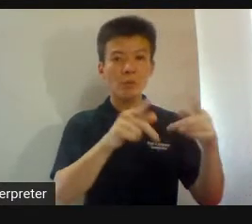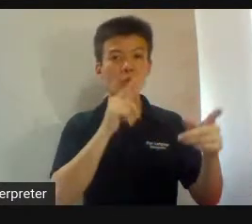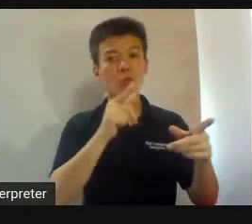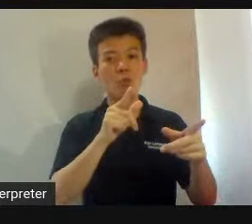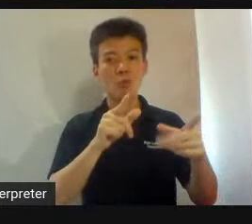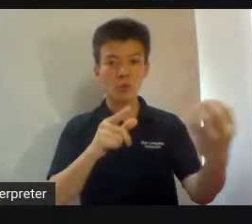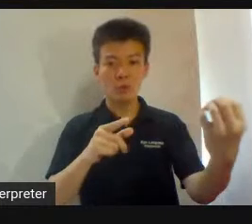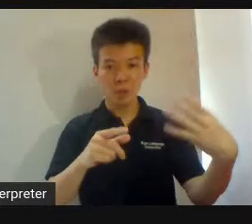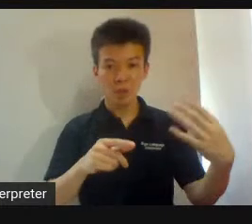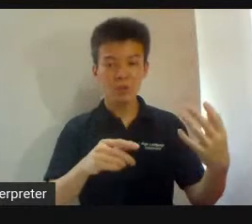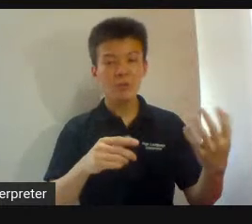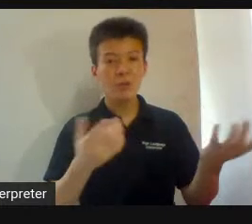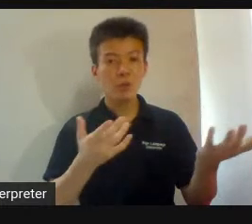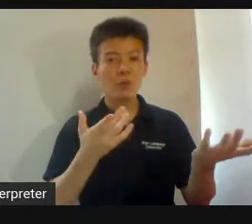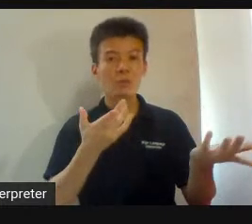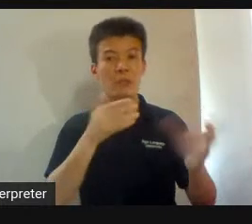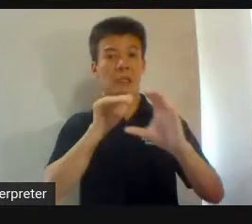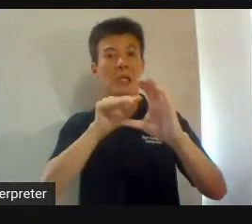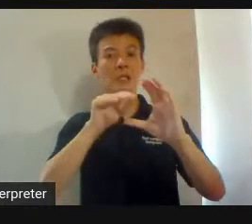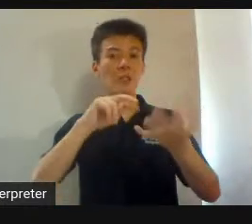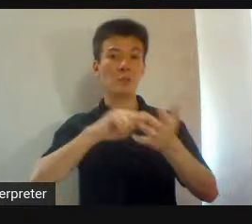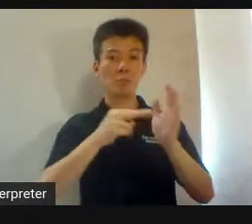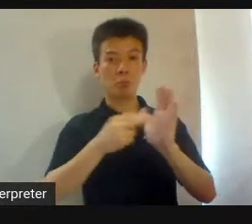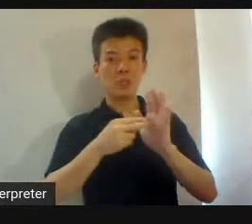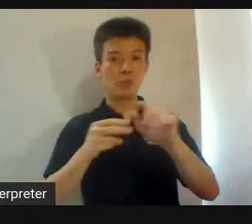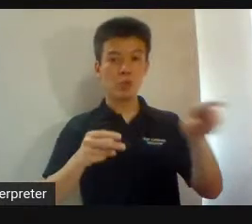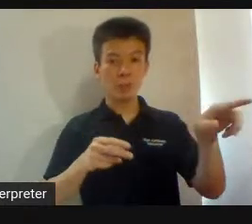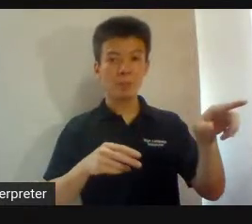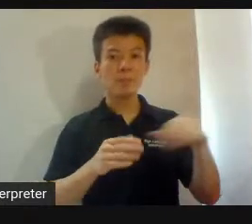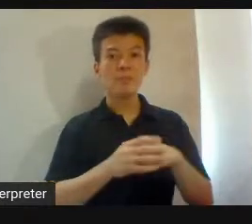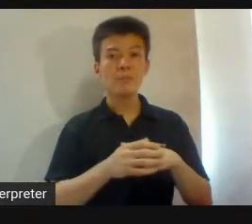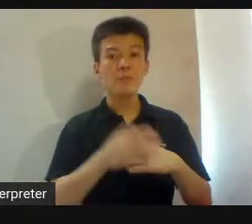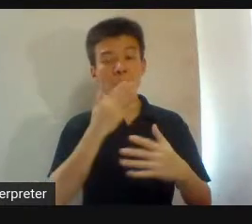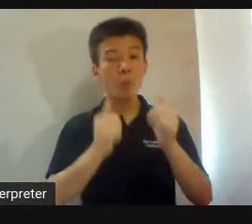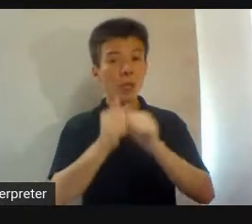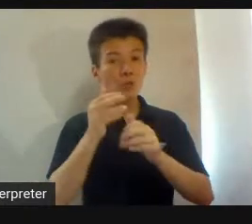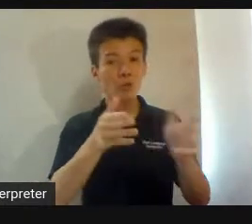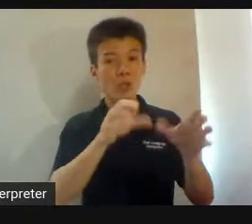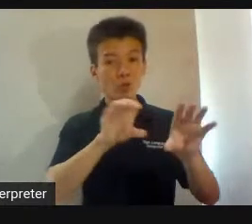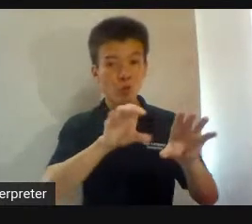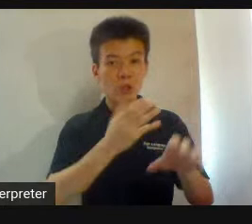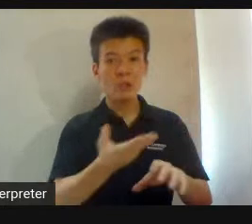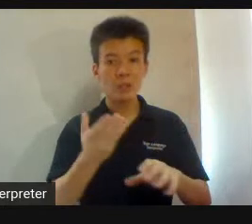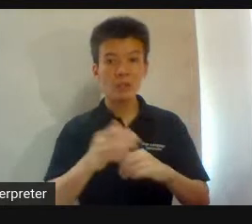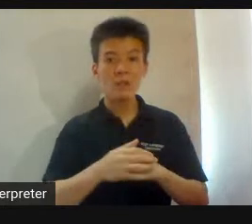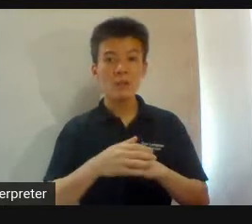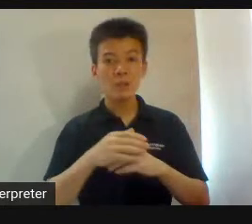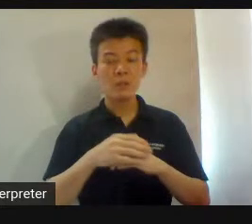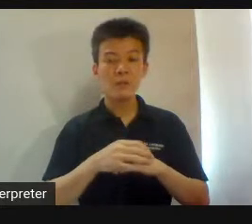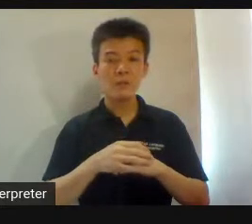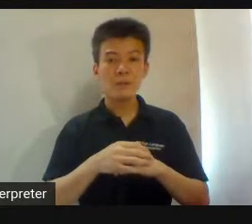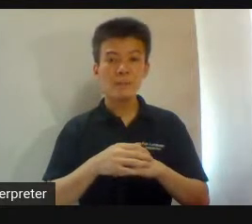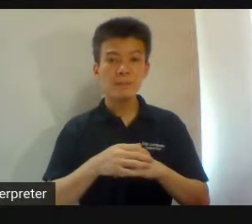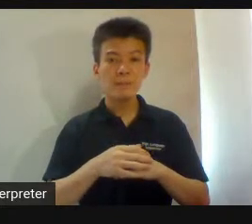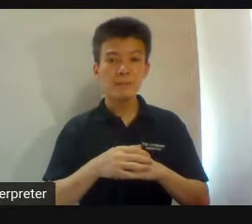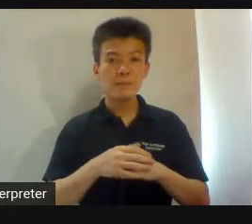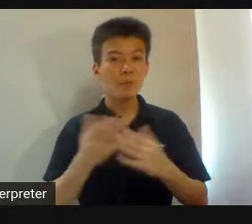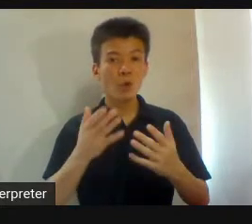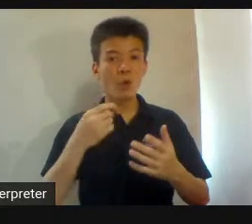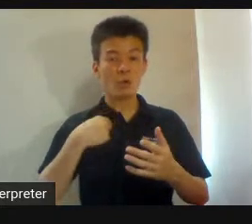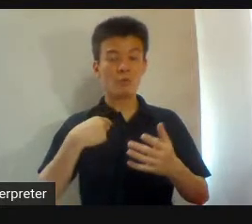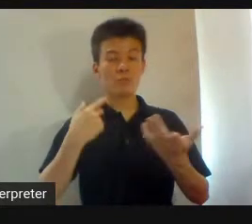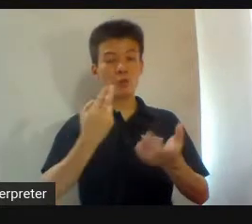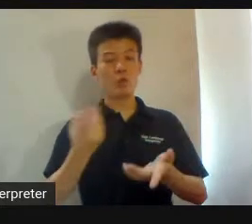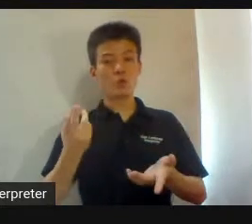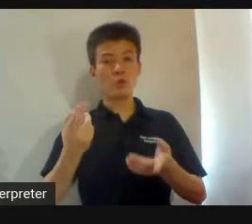tell you what access means to them and the best way to go about doing it. And basically, you know, whatever